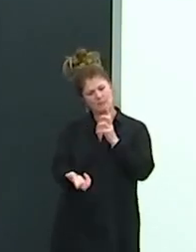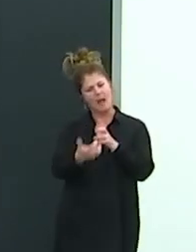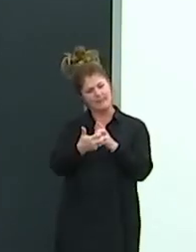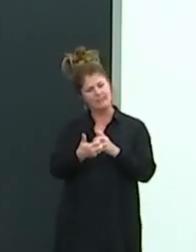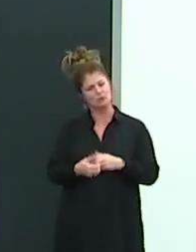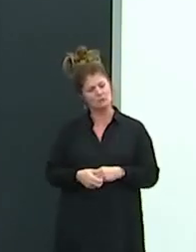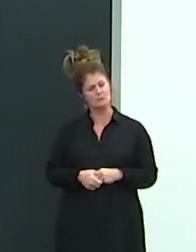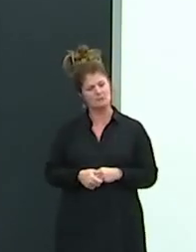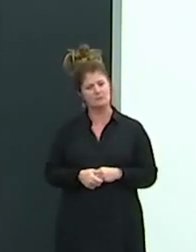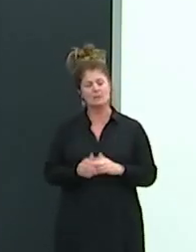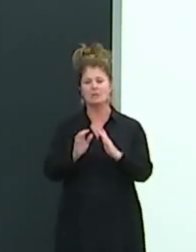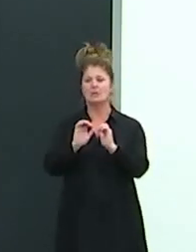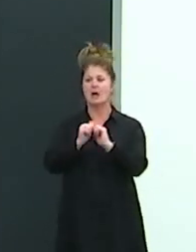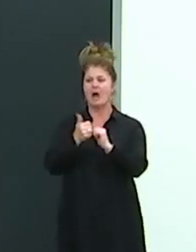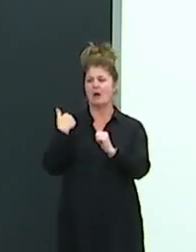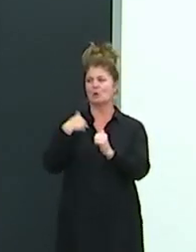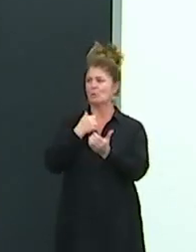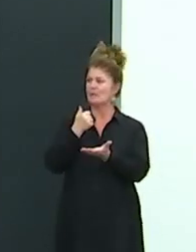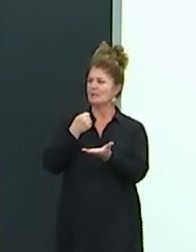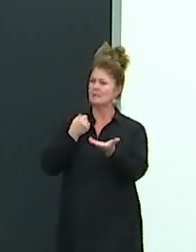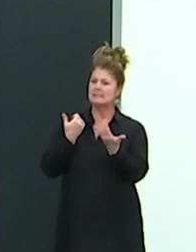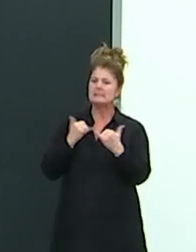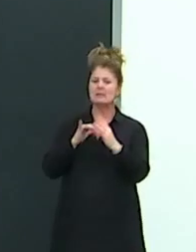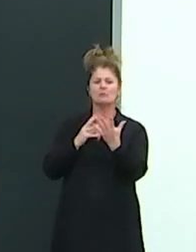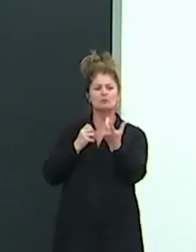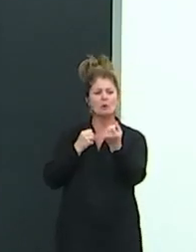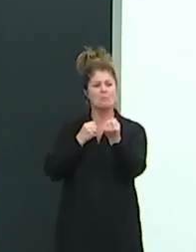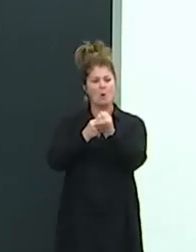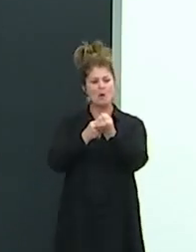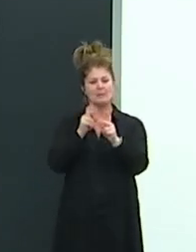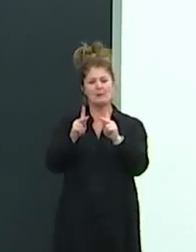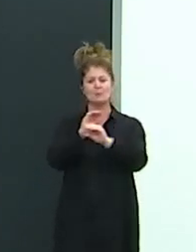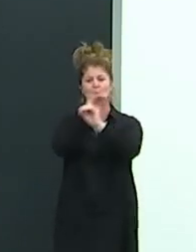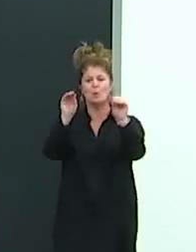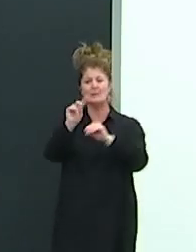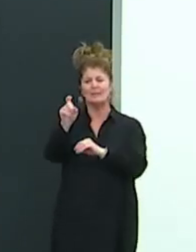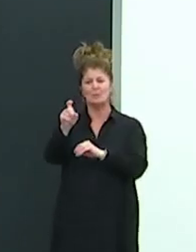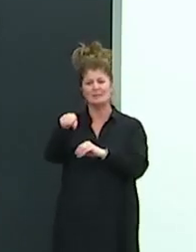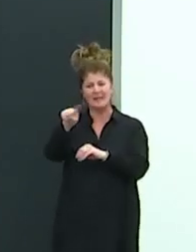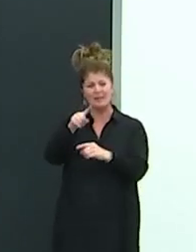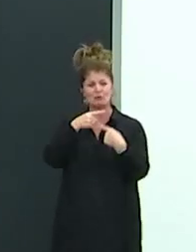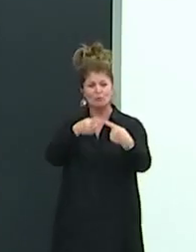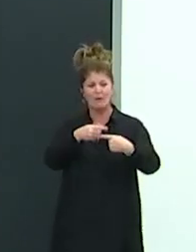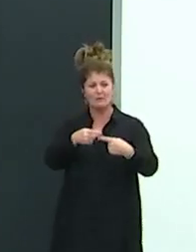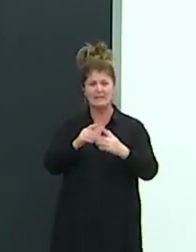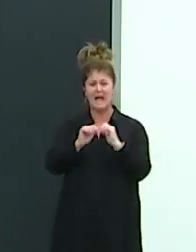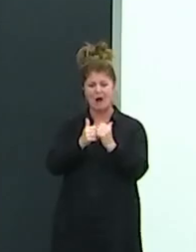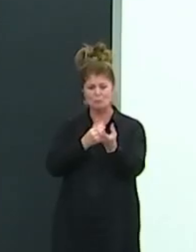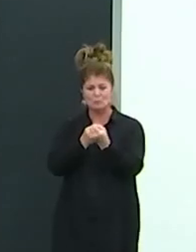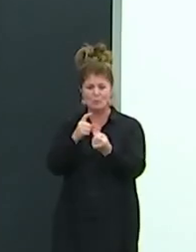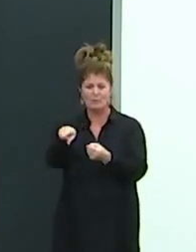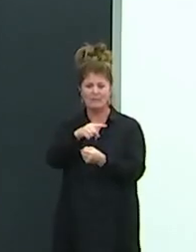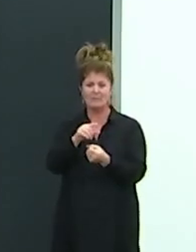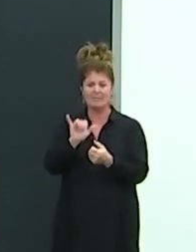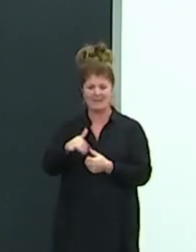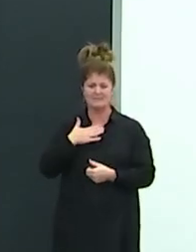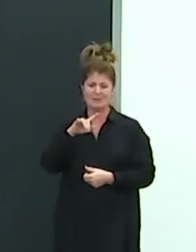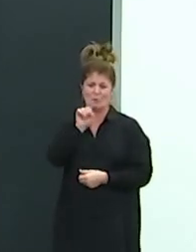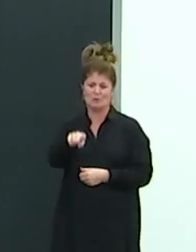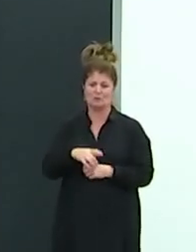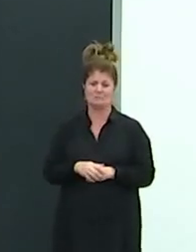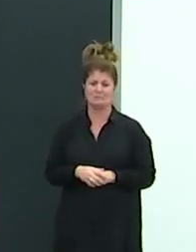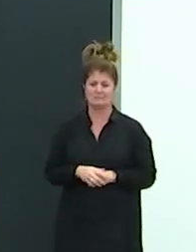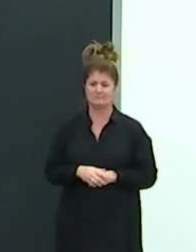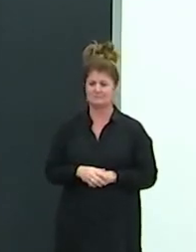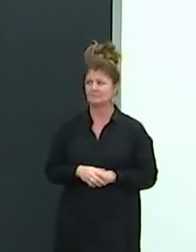And how do we still support these undiagnosed people who are struggling, I guess is my question. Yeah,